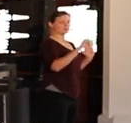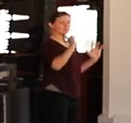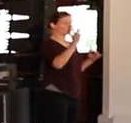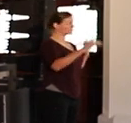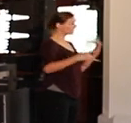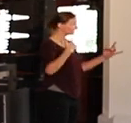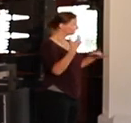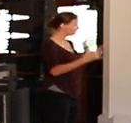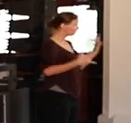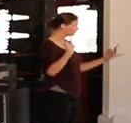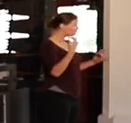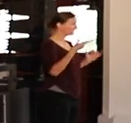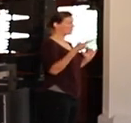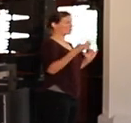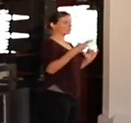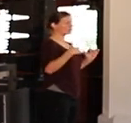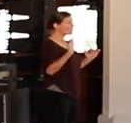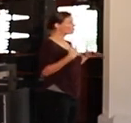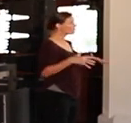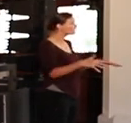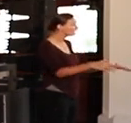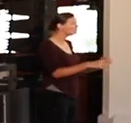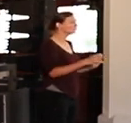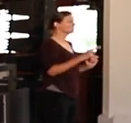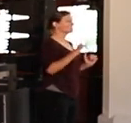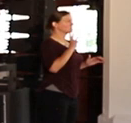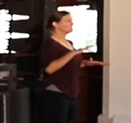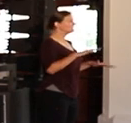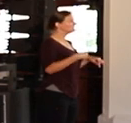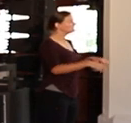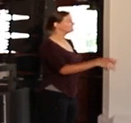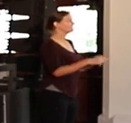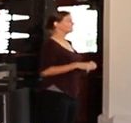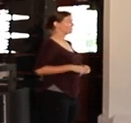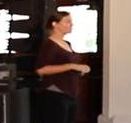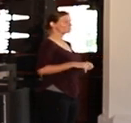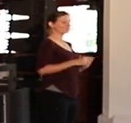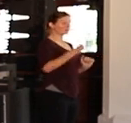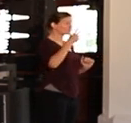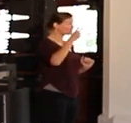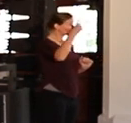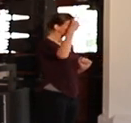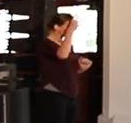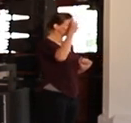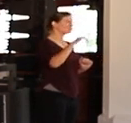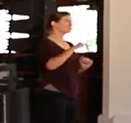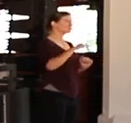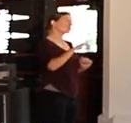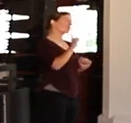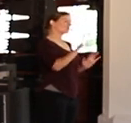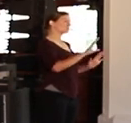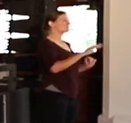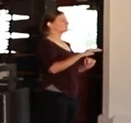excited. You're nervous. You're anxious. The parents, actually, I think,